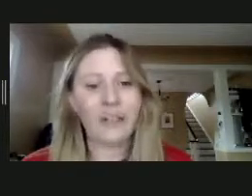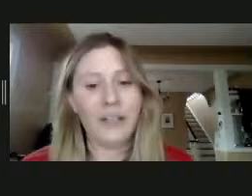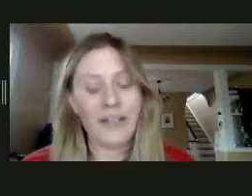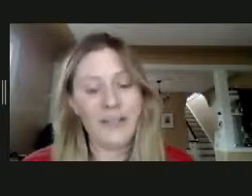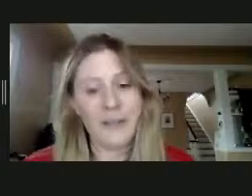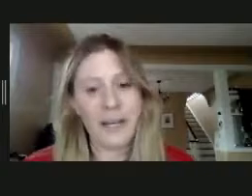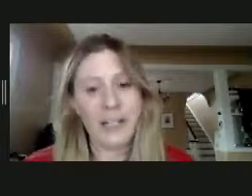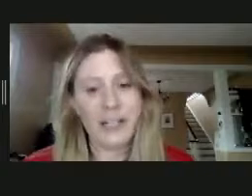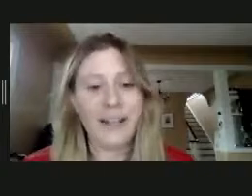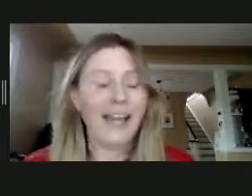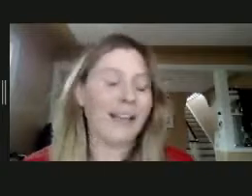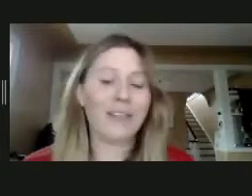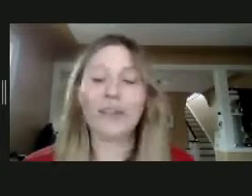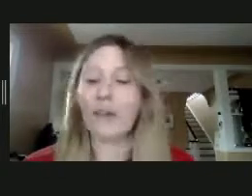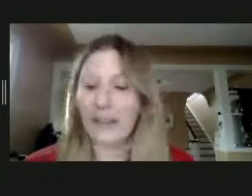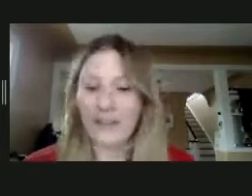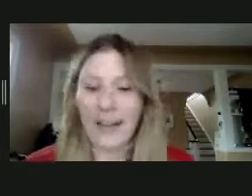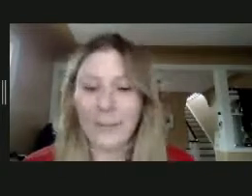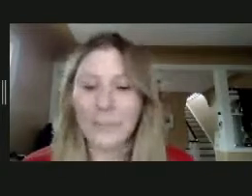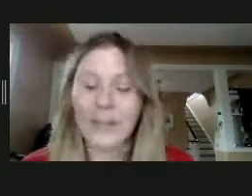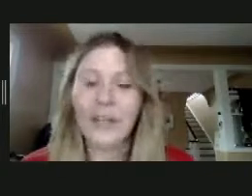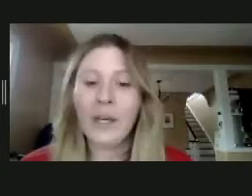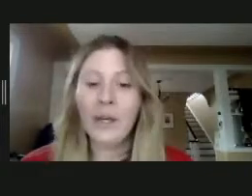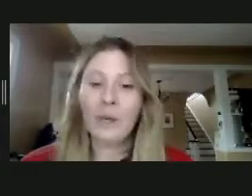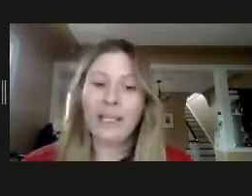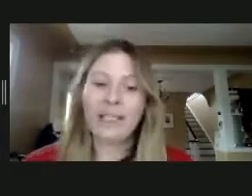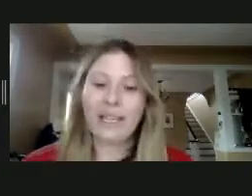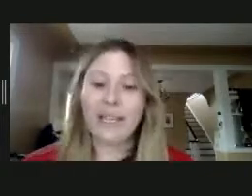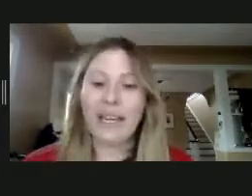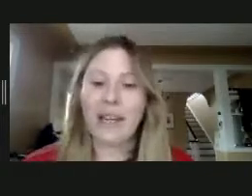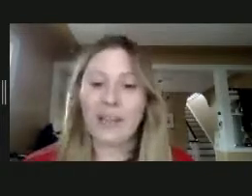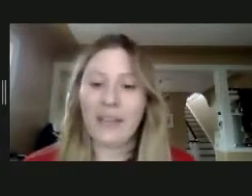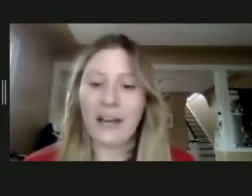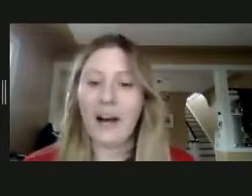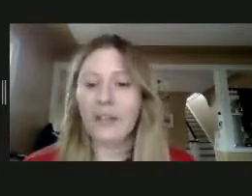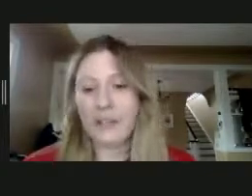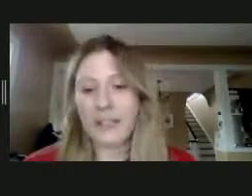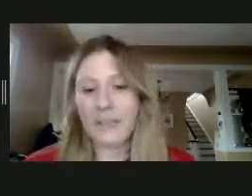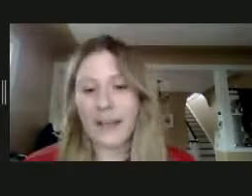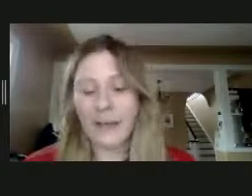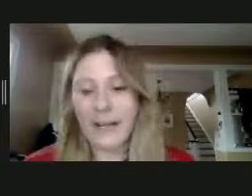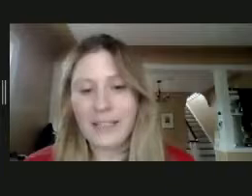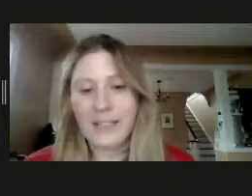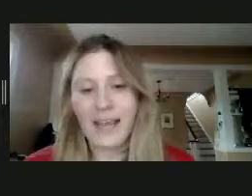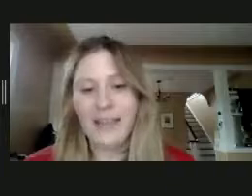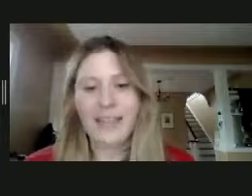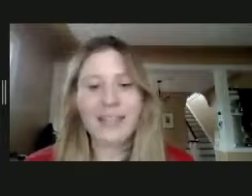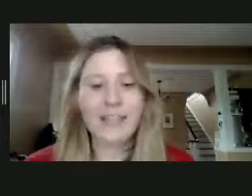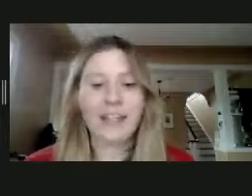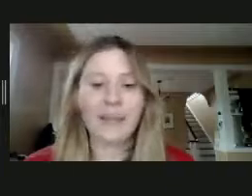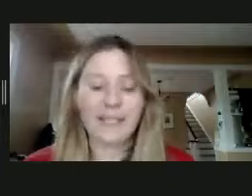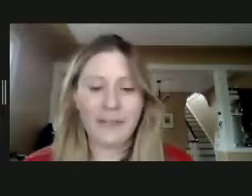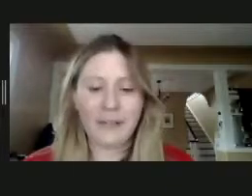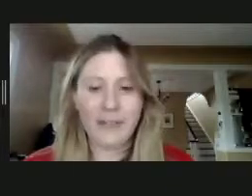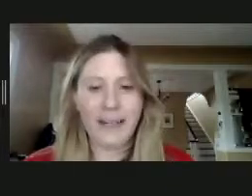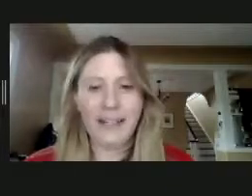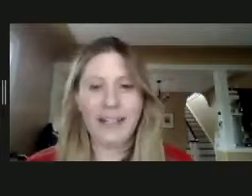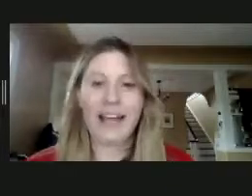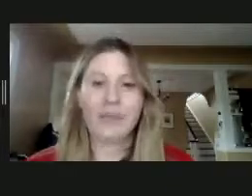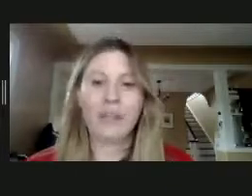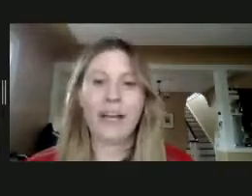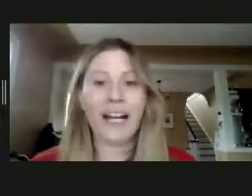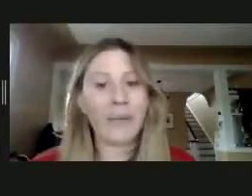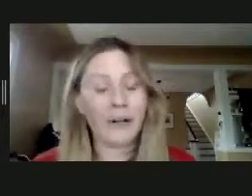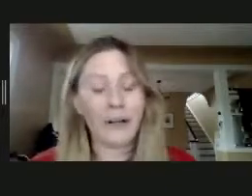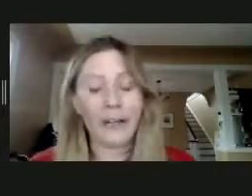to include this information, and that's totally fine. We see the all doses by race, and this is a little bit different because,